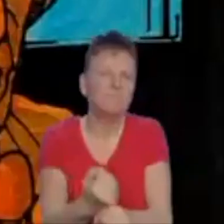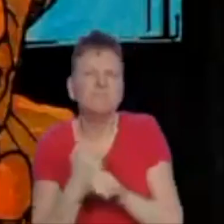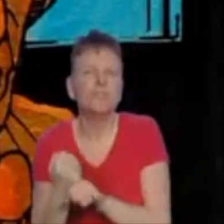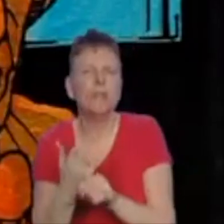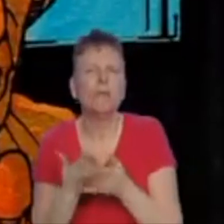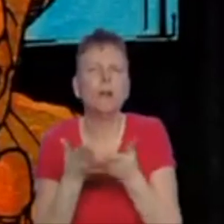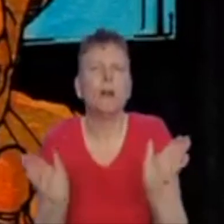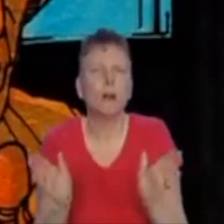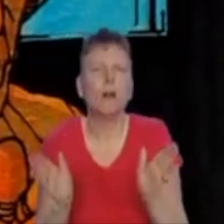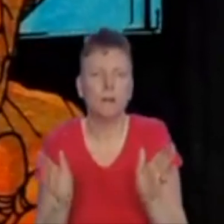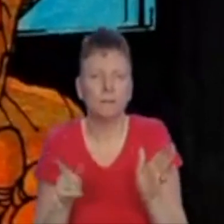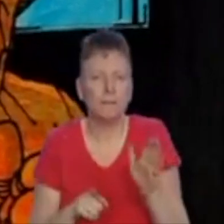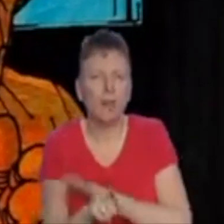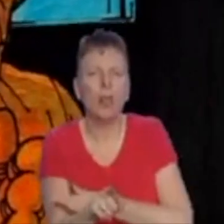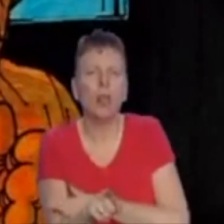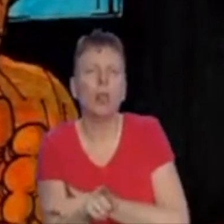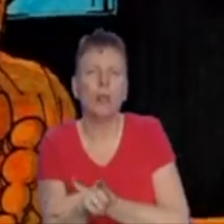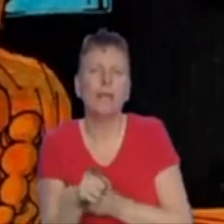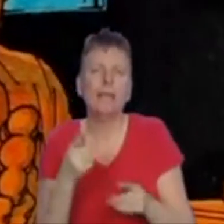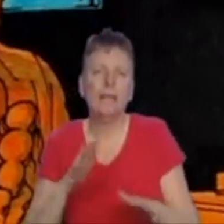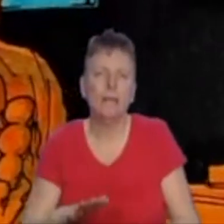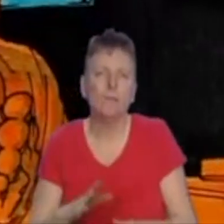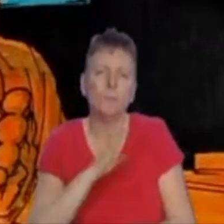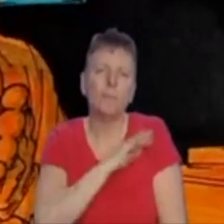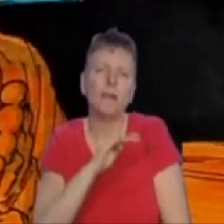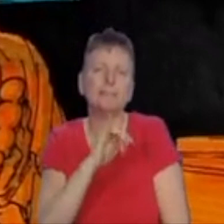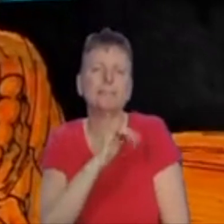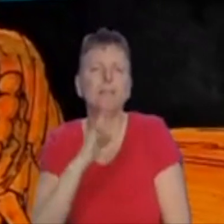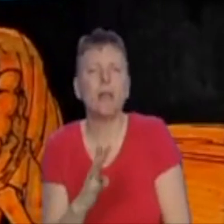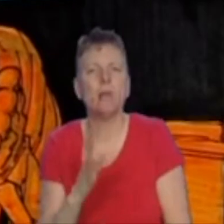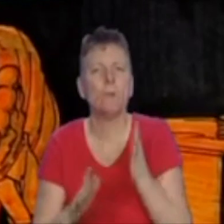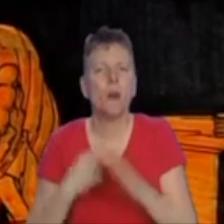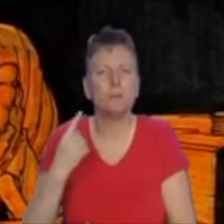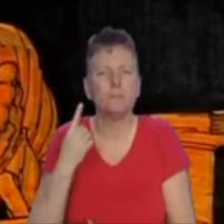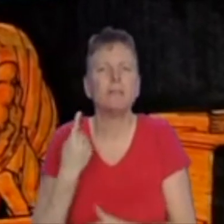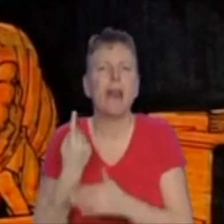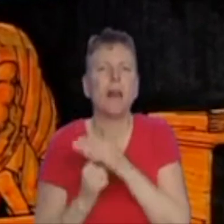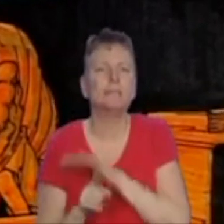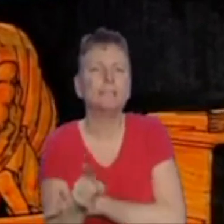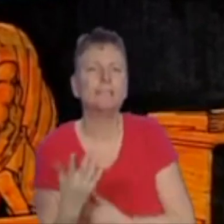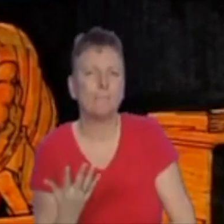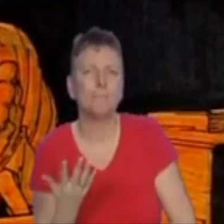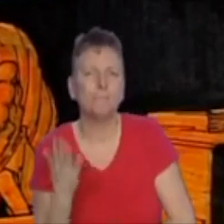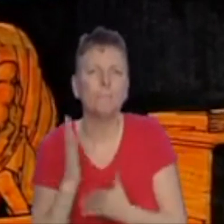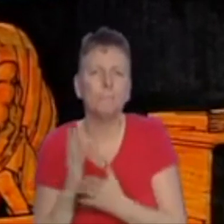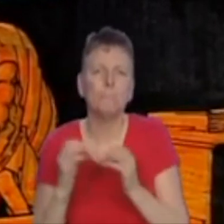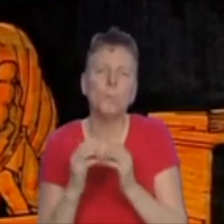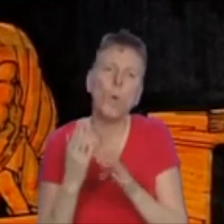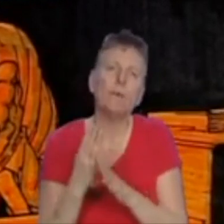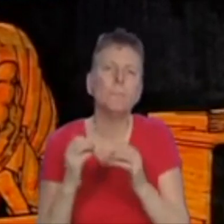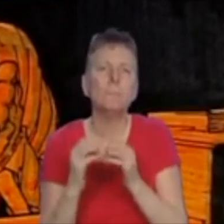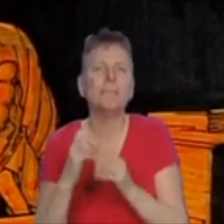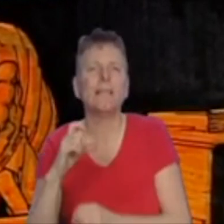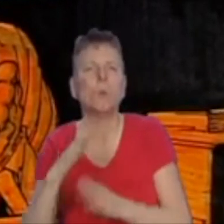asylum. In London, he continued to anger his former country by working for the BBC World Service, broadcasting anti-communist propaganda,